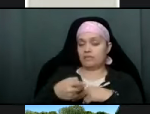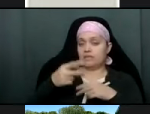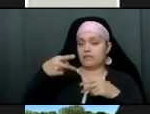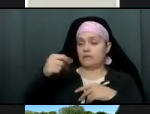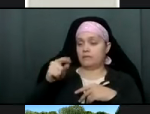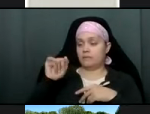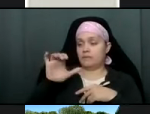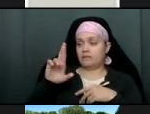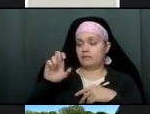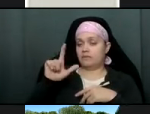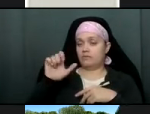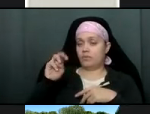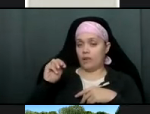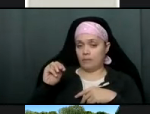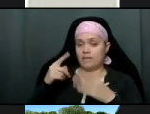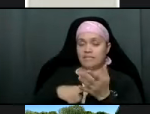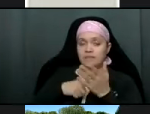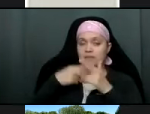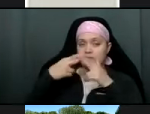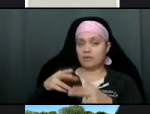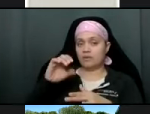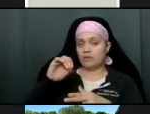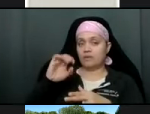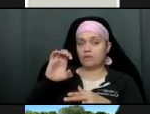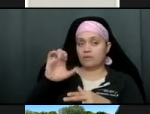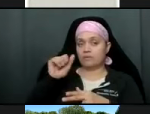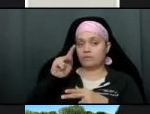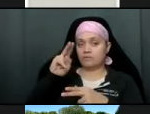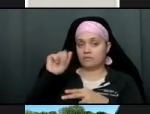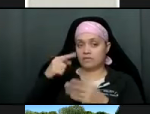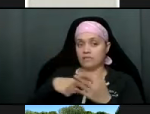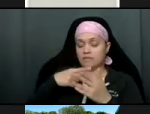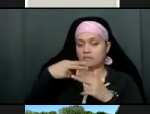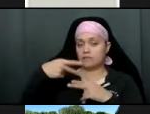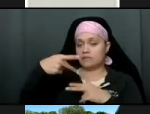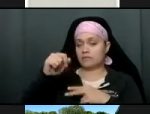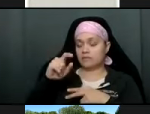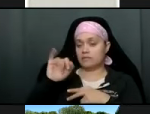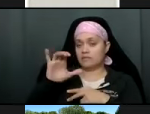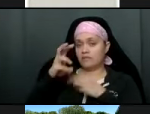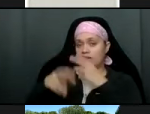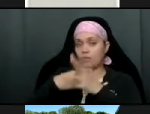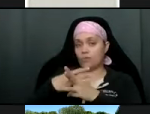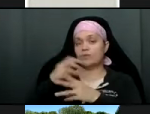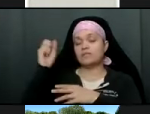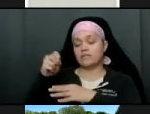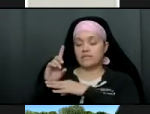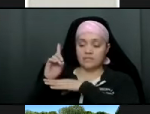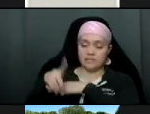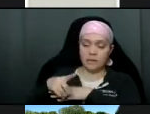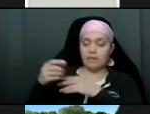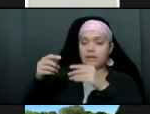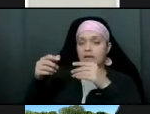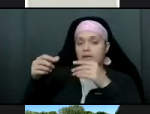Realm, sometimes called Oceania, sometimes called the Pacific world, and certainly dominated in area